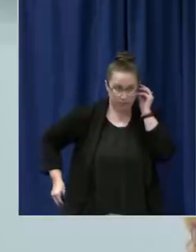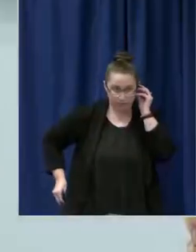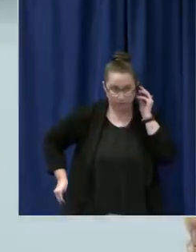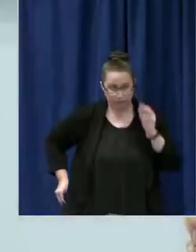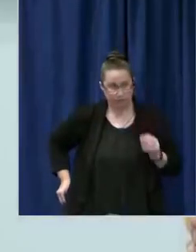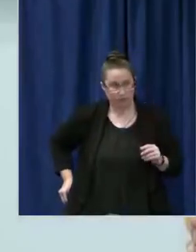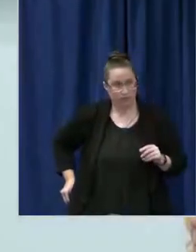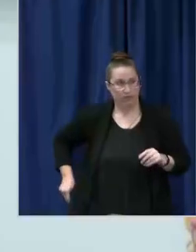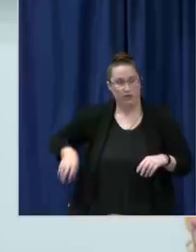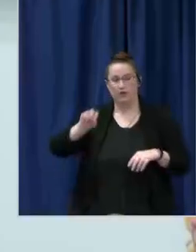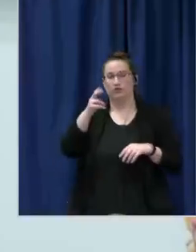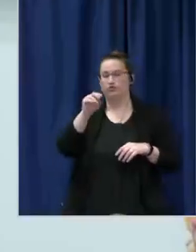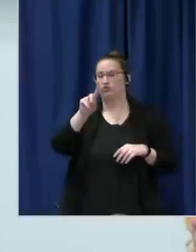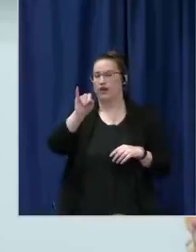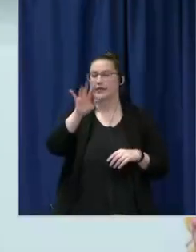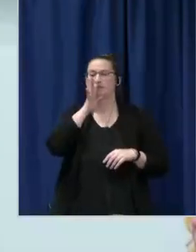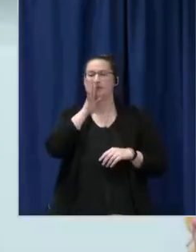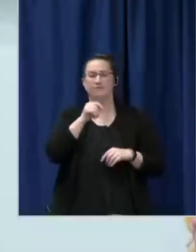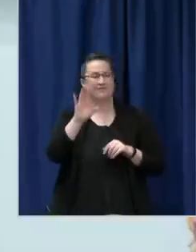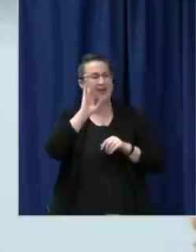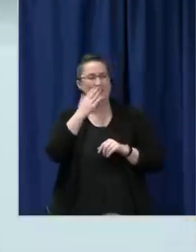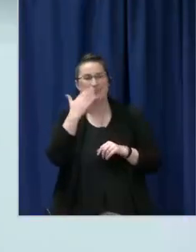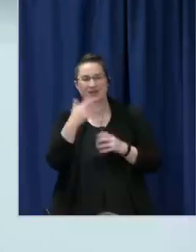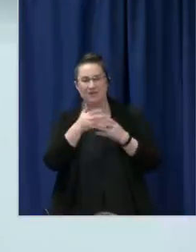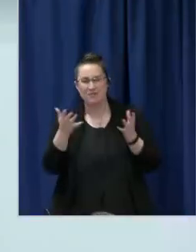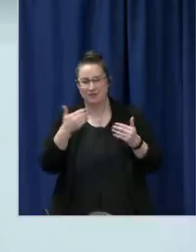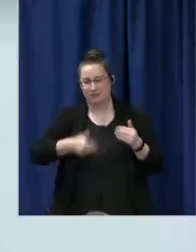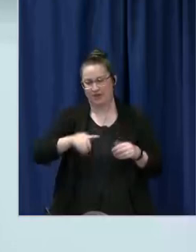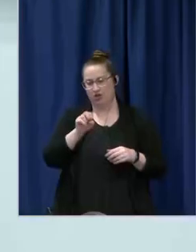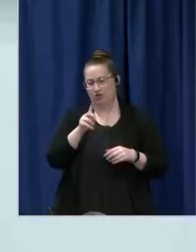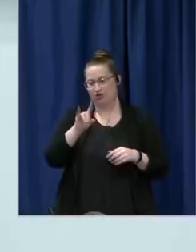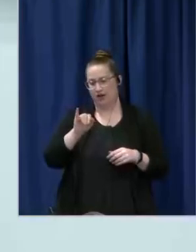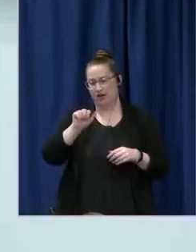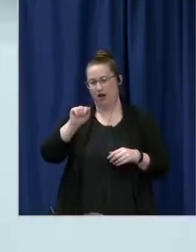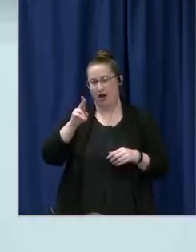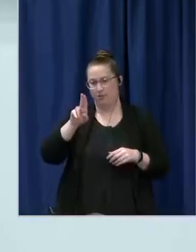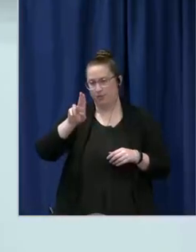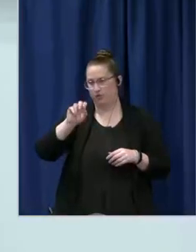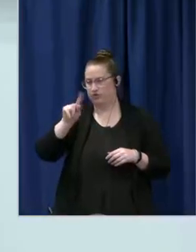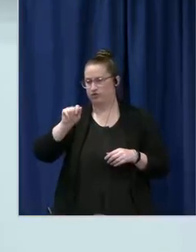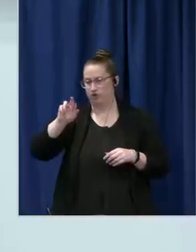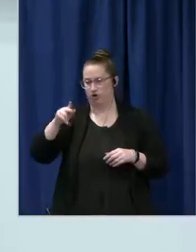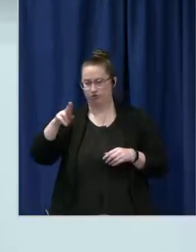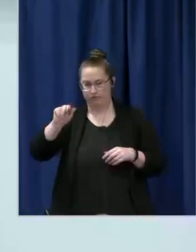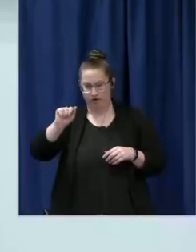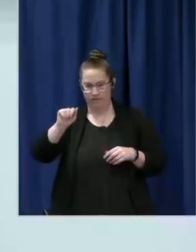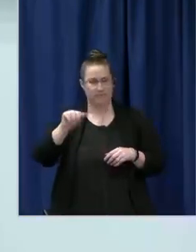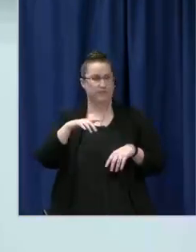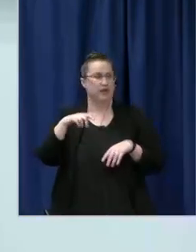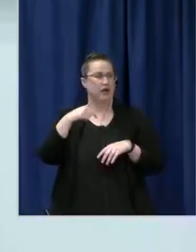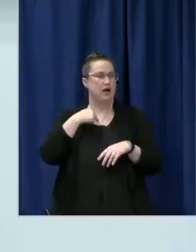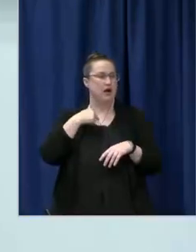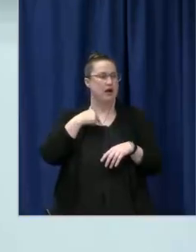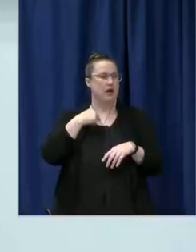Thank you very much. My name is Shadi Abu Zahra. I represent Amazon, and I'm chairing this working group with a very